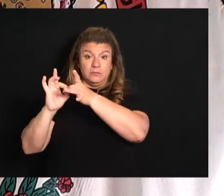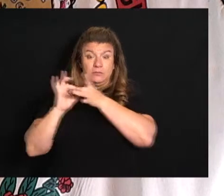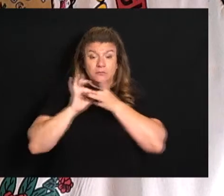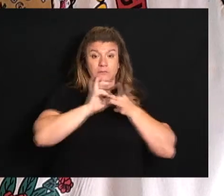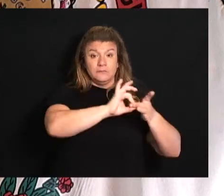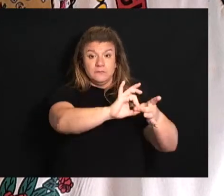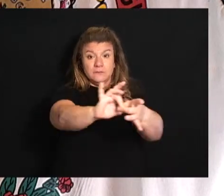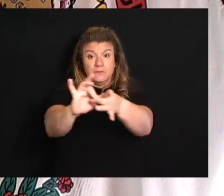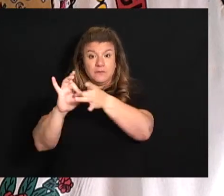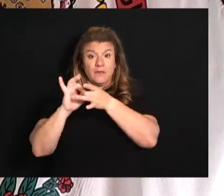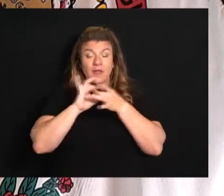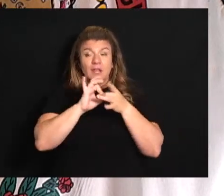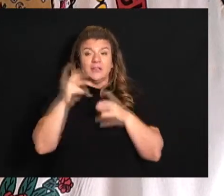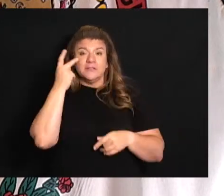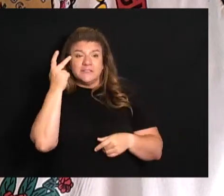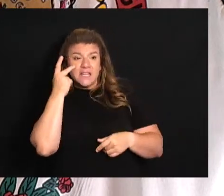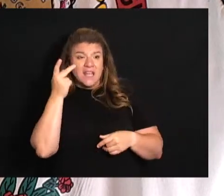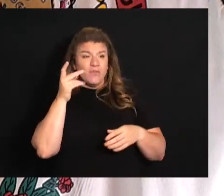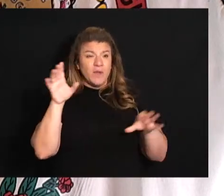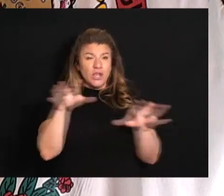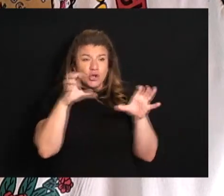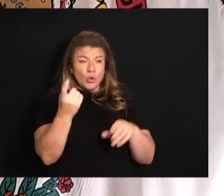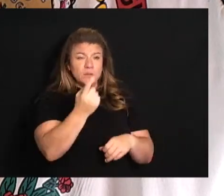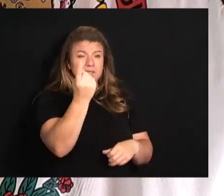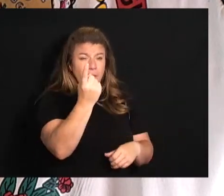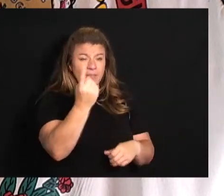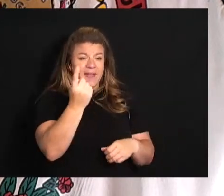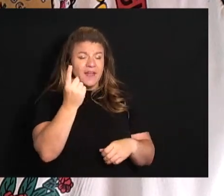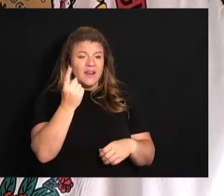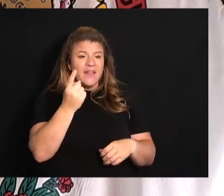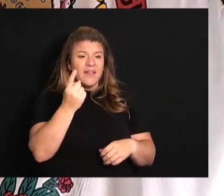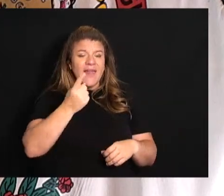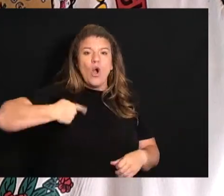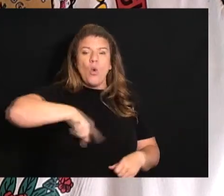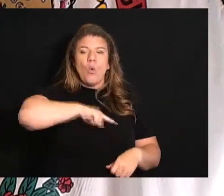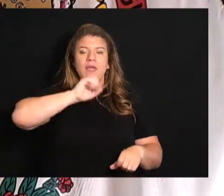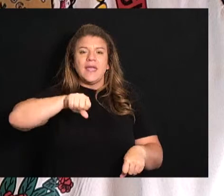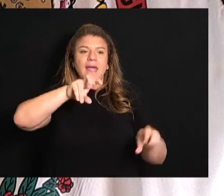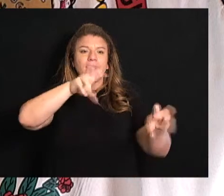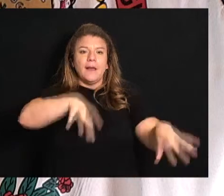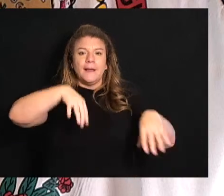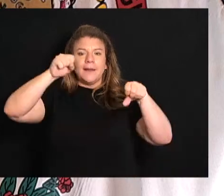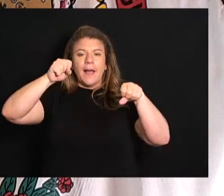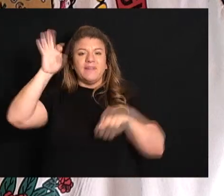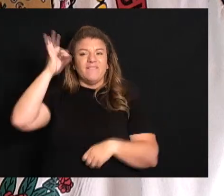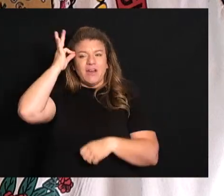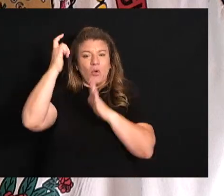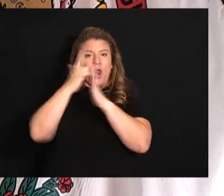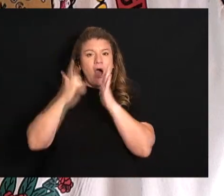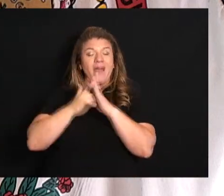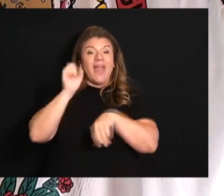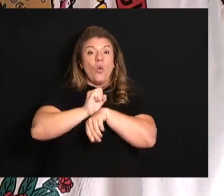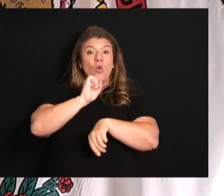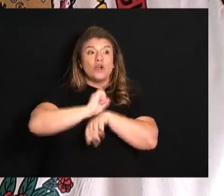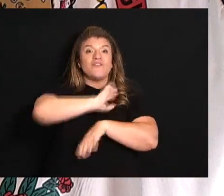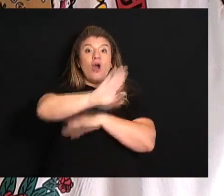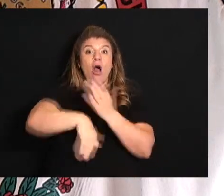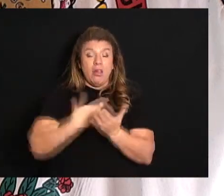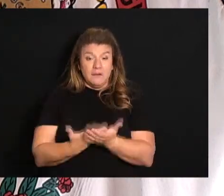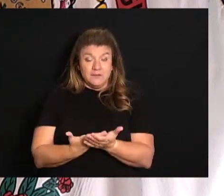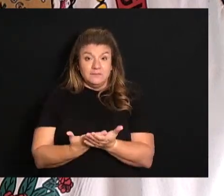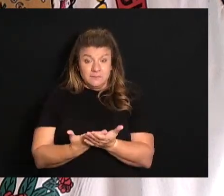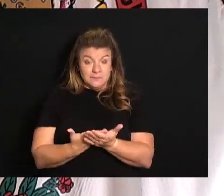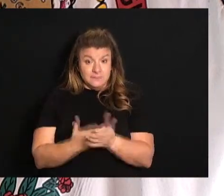get across the finish line to where we can adopt some, federal law that works for all of us. From